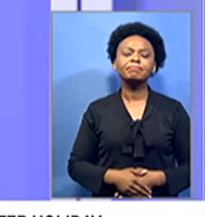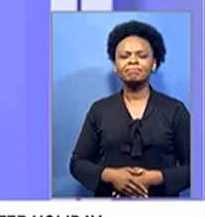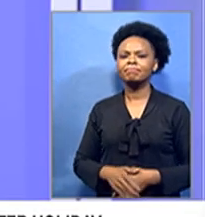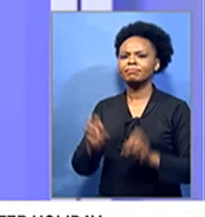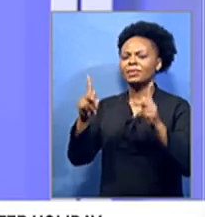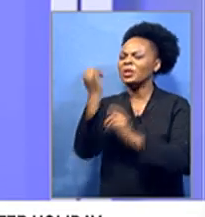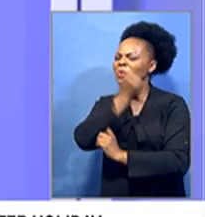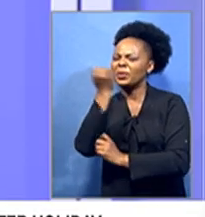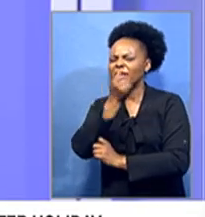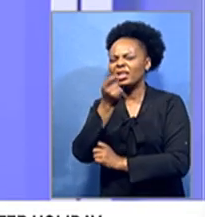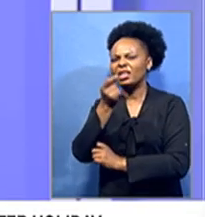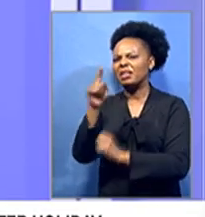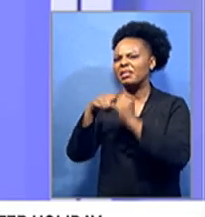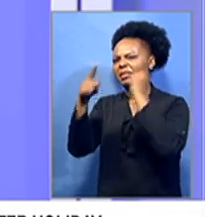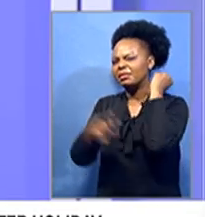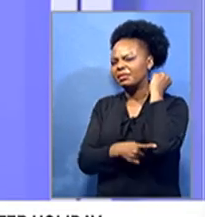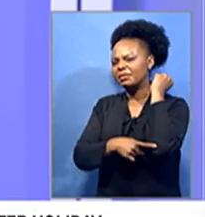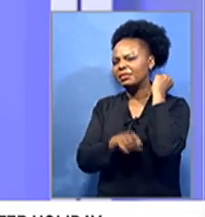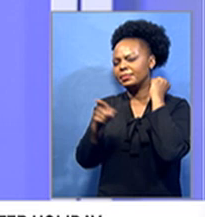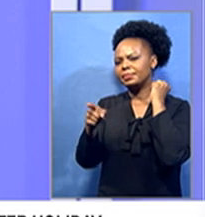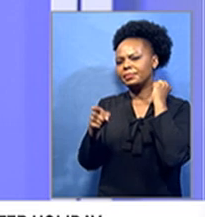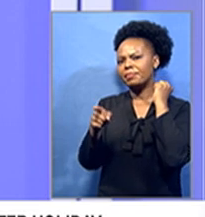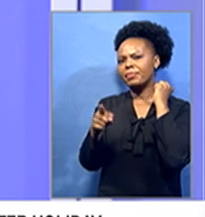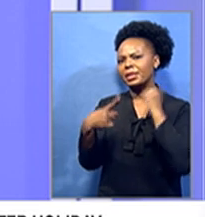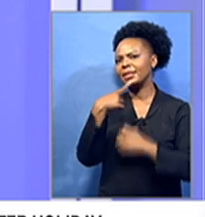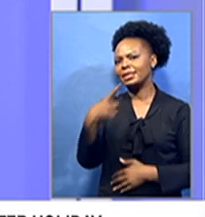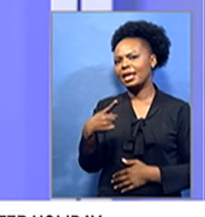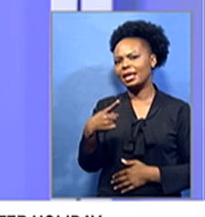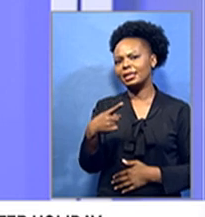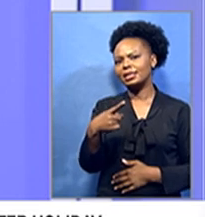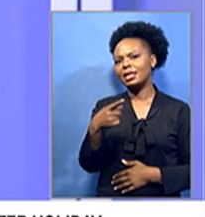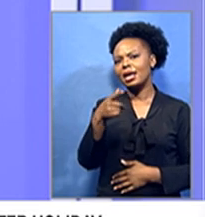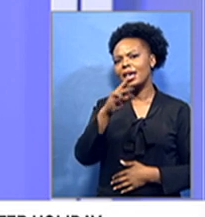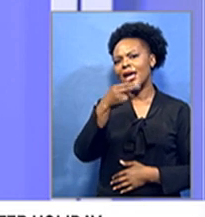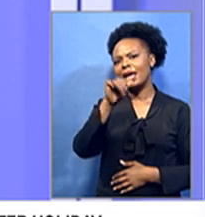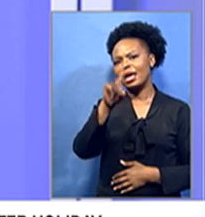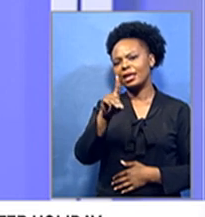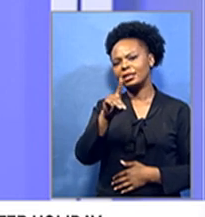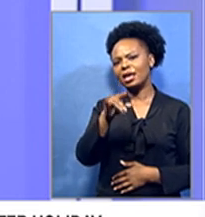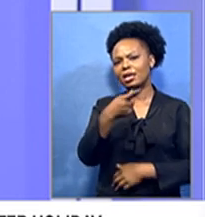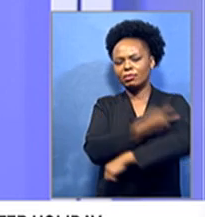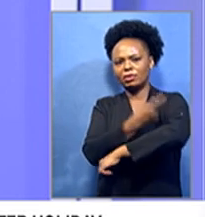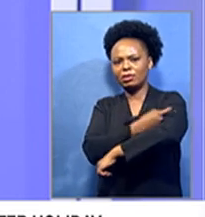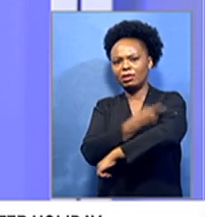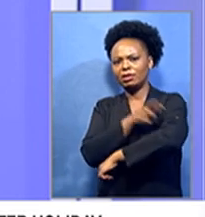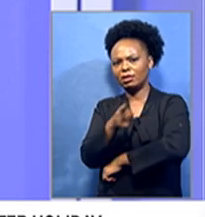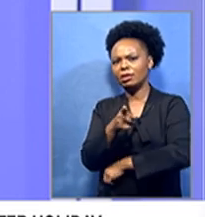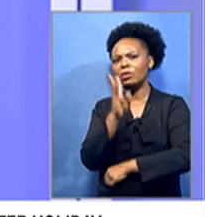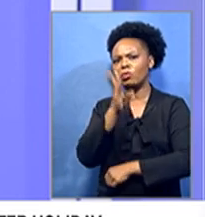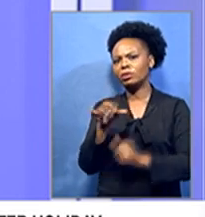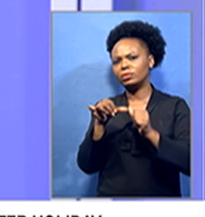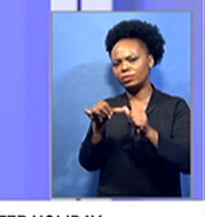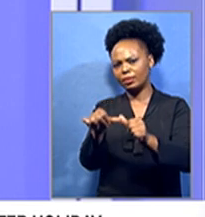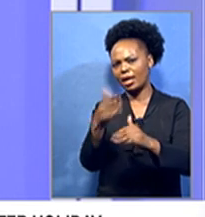the final, you had said that the herd immunity was pushed later. It was hopefully going to be the end of this year, but you said during